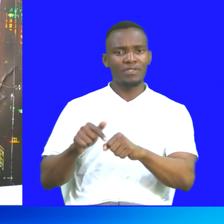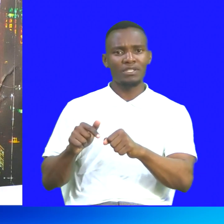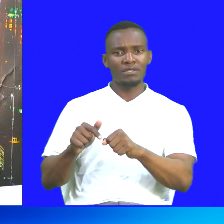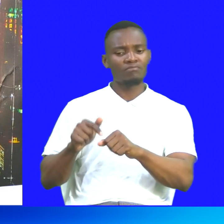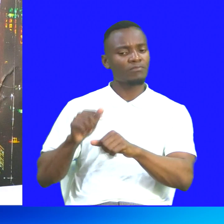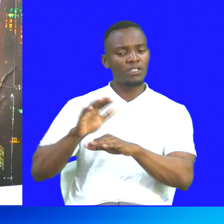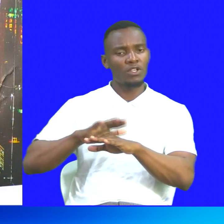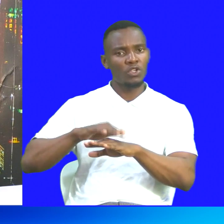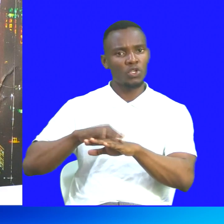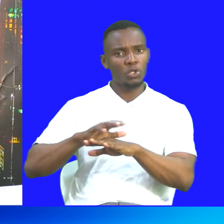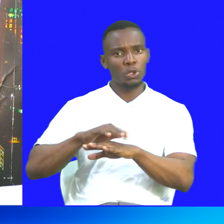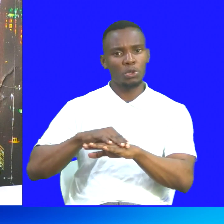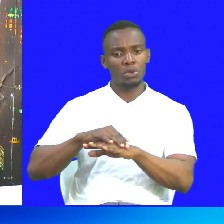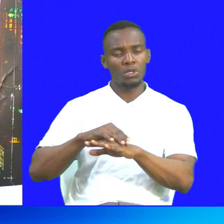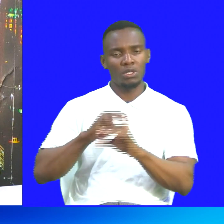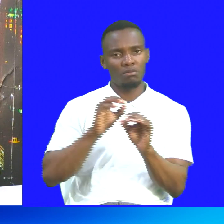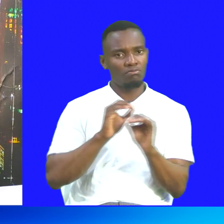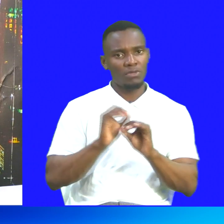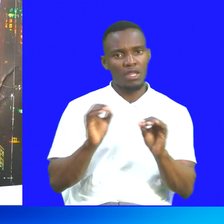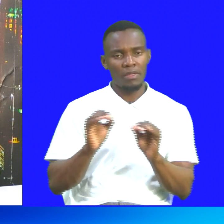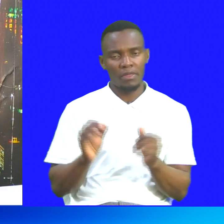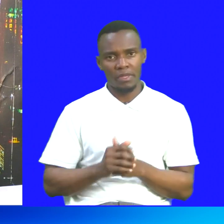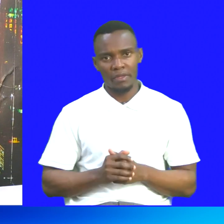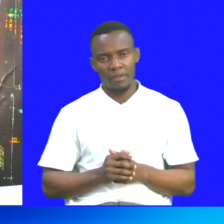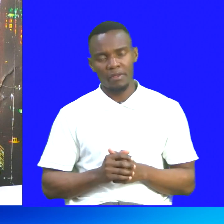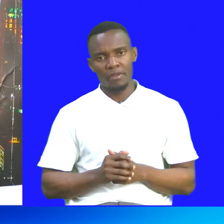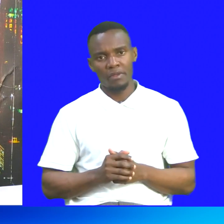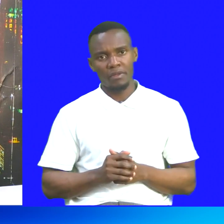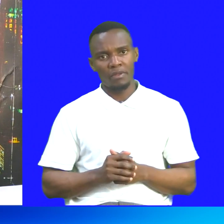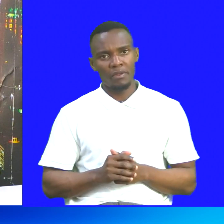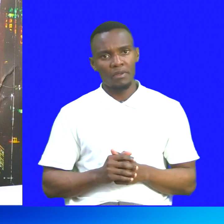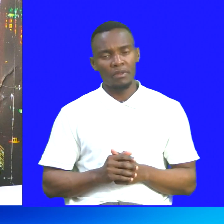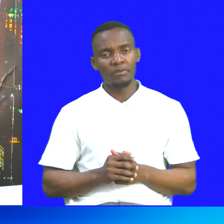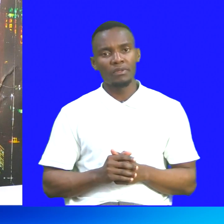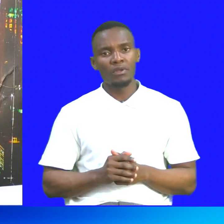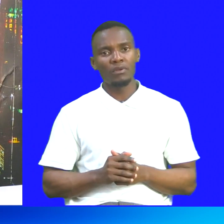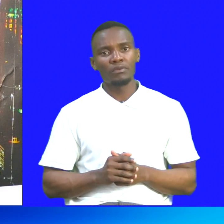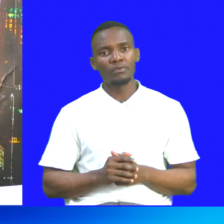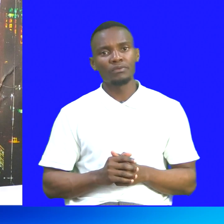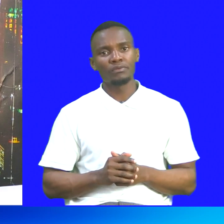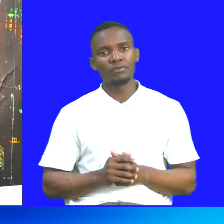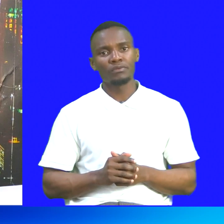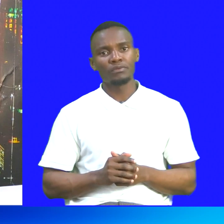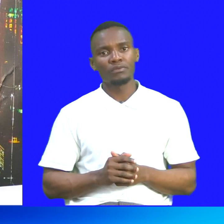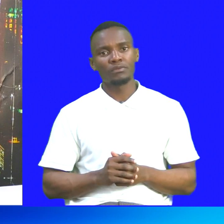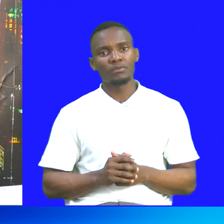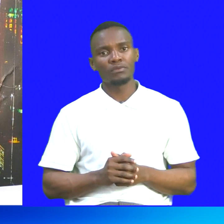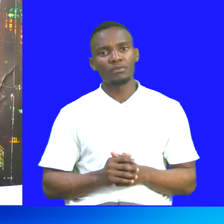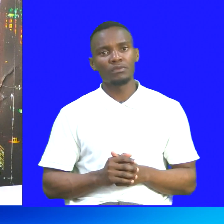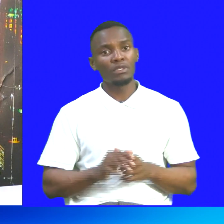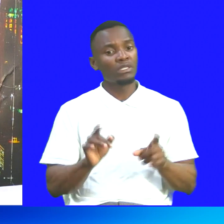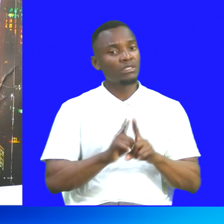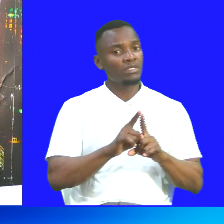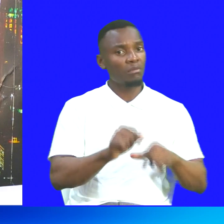for an employer. They might let go of one of the